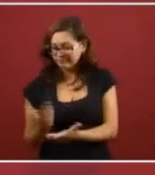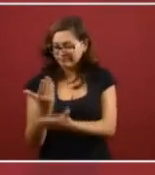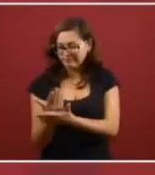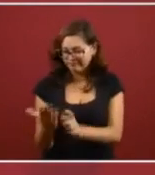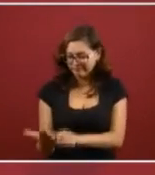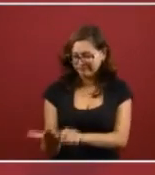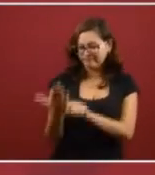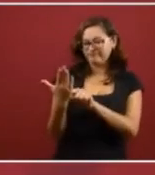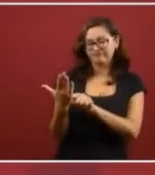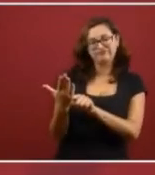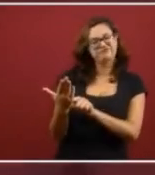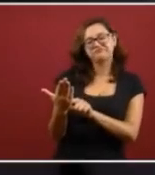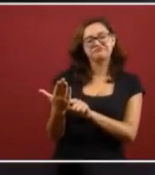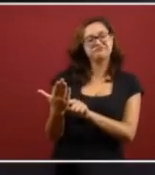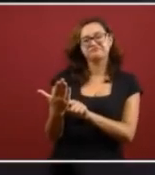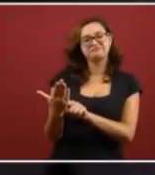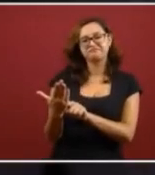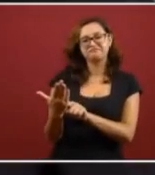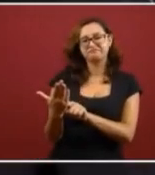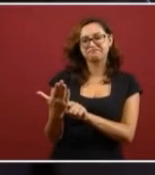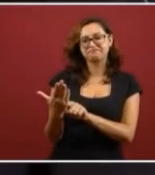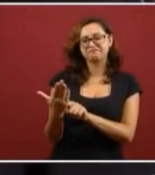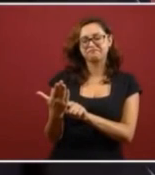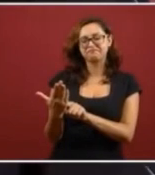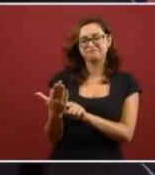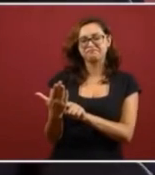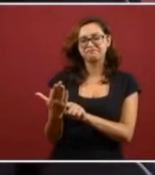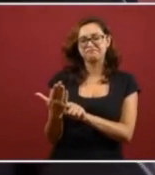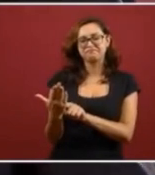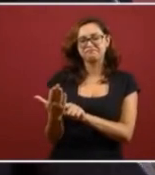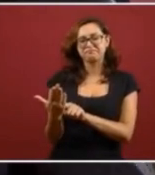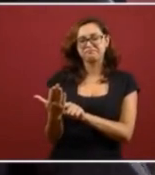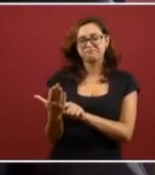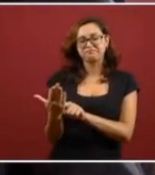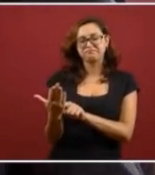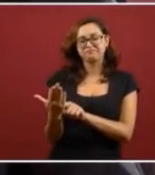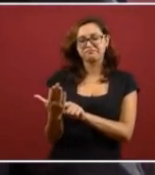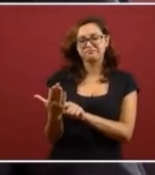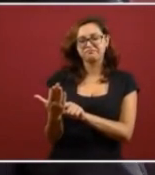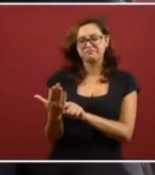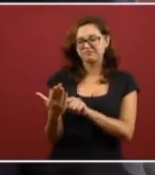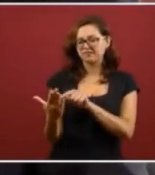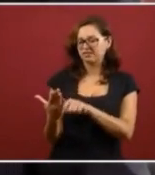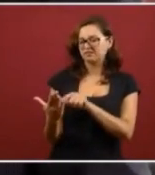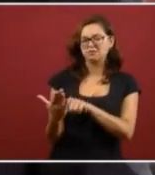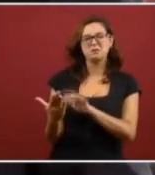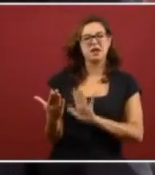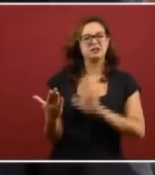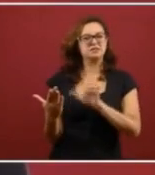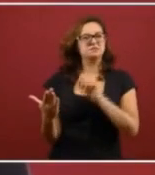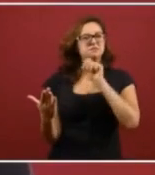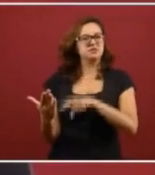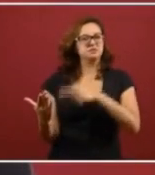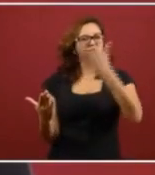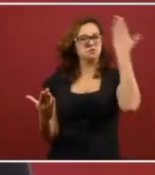version. Y sentí de que era, and I felt that it was continuismo. To